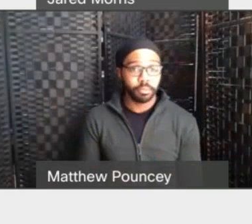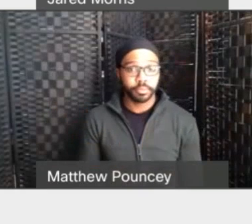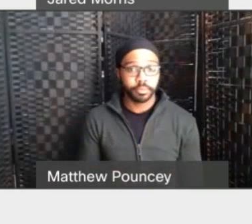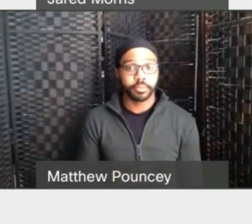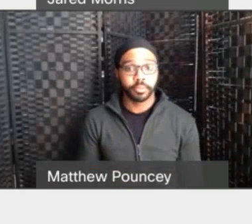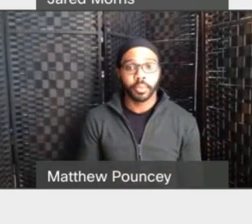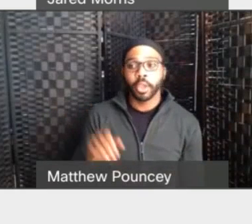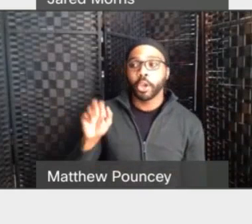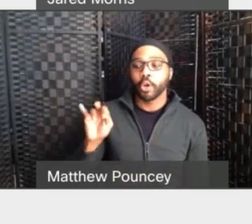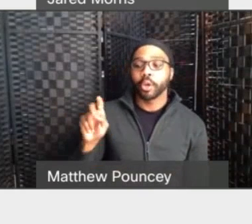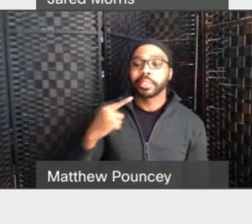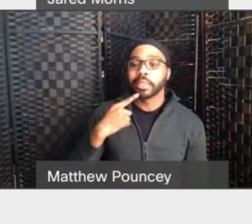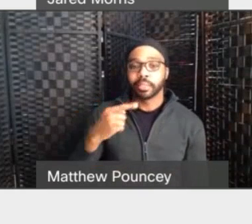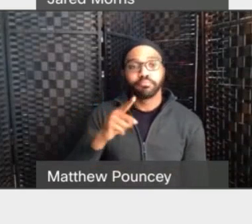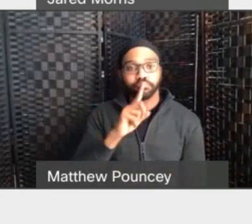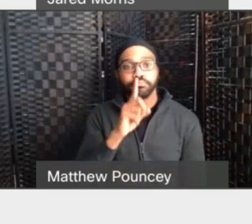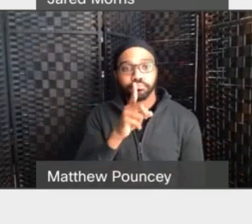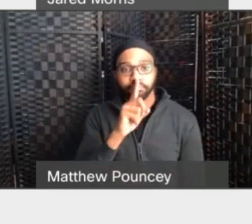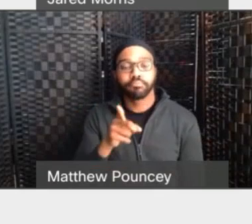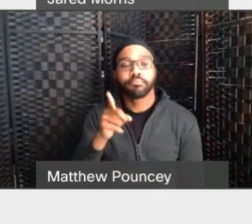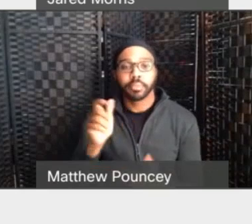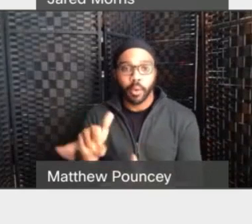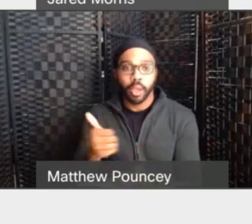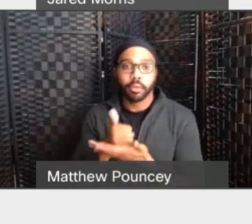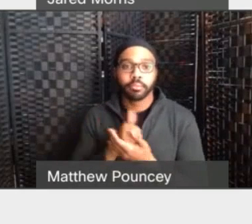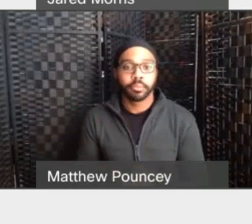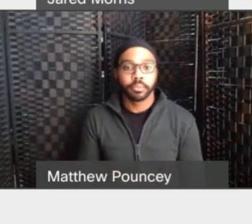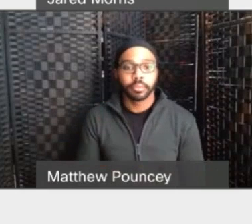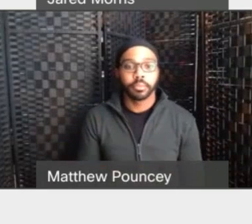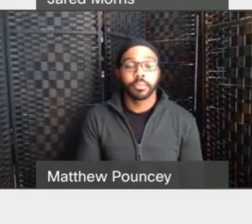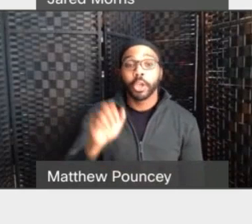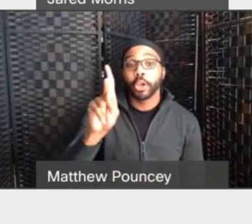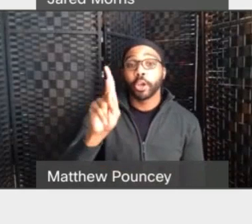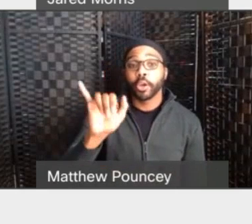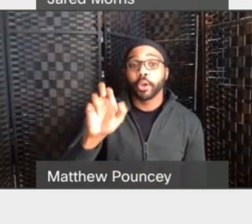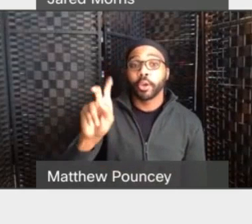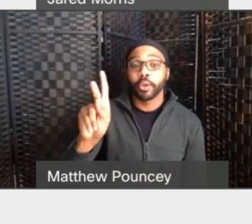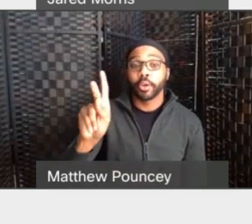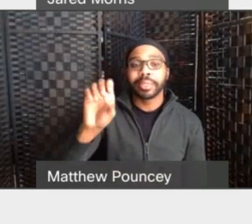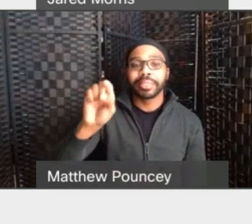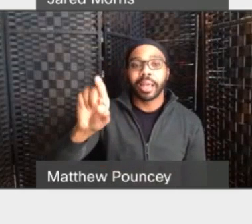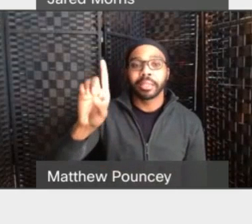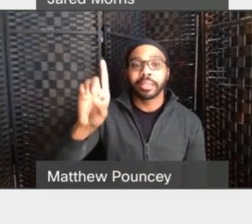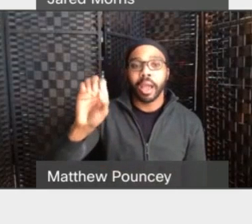be very helpful. So it's Kirk dot Dobson,